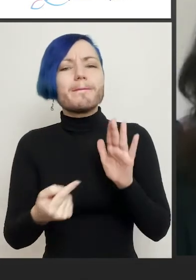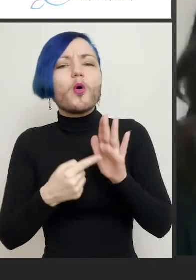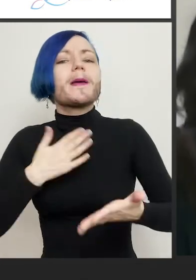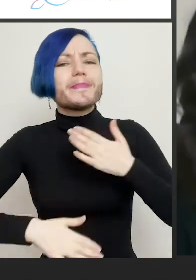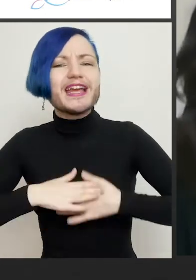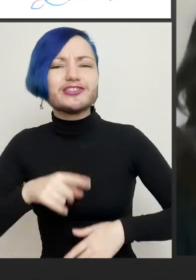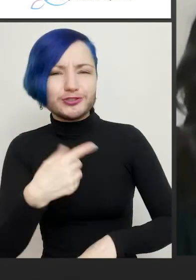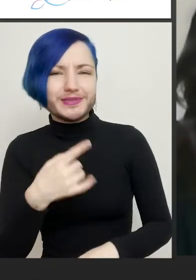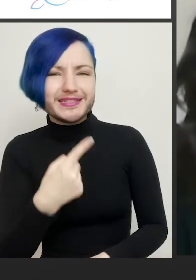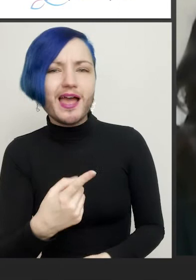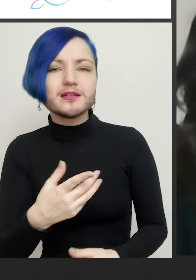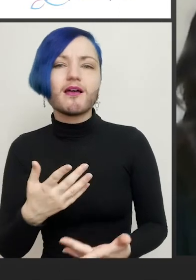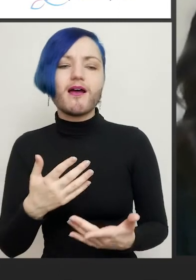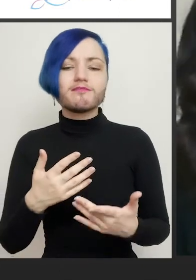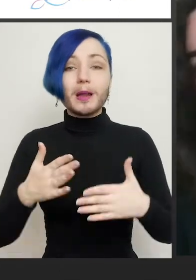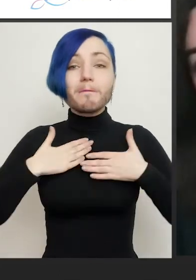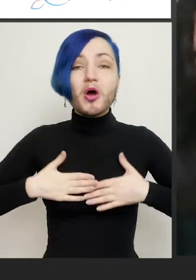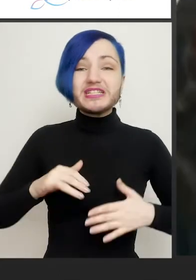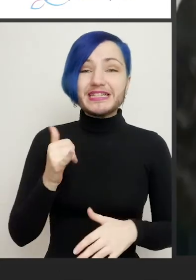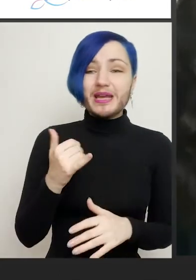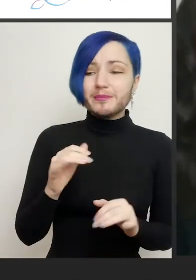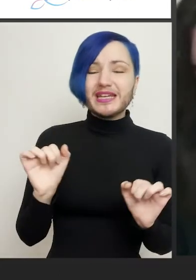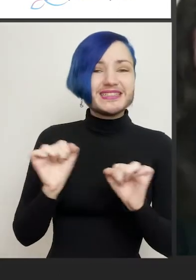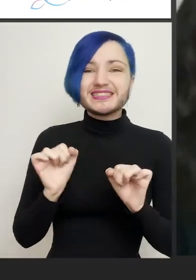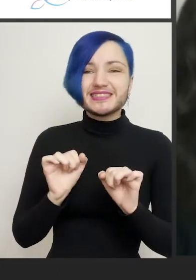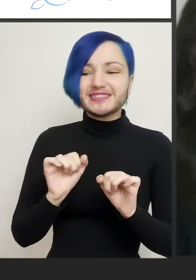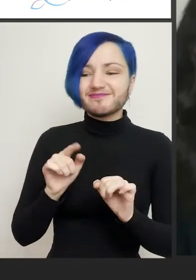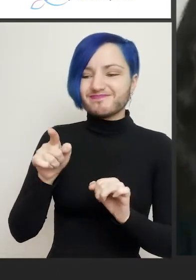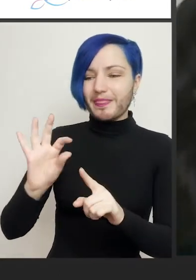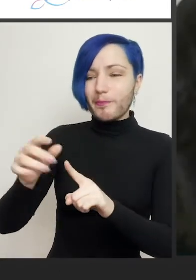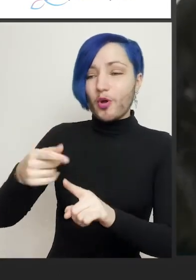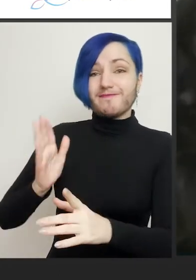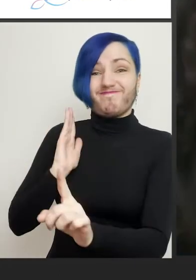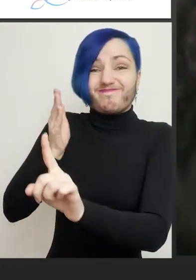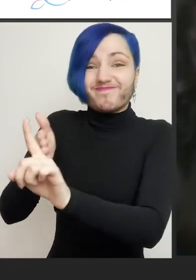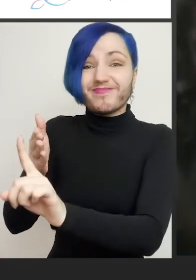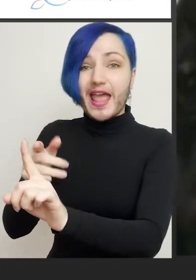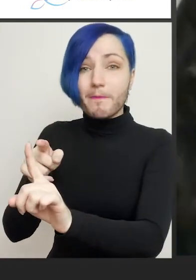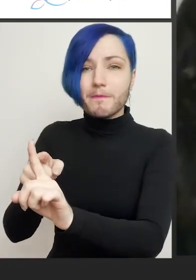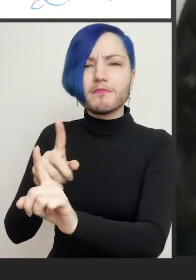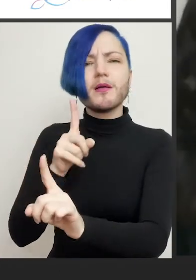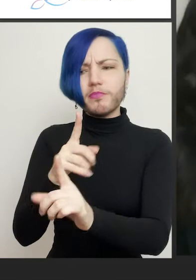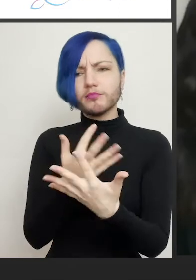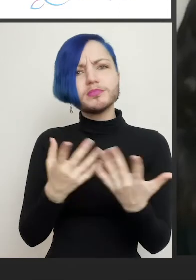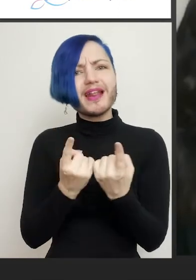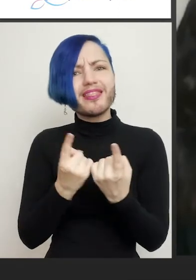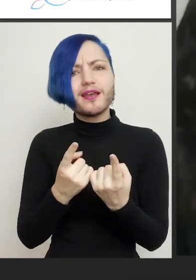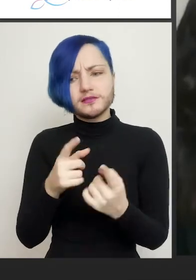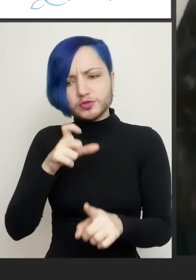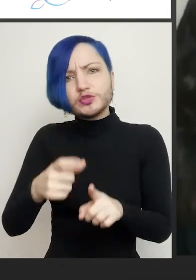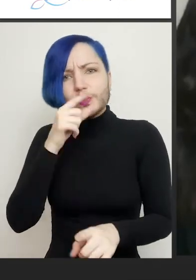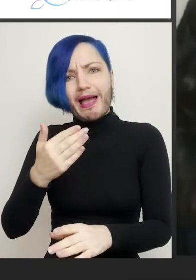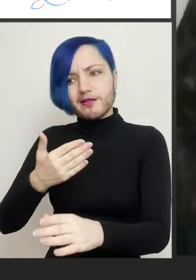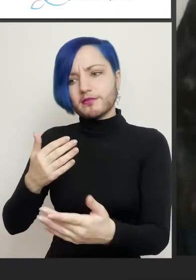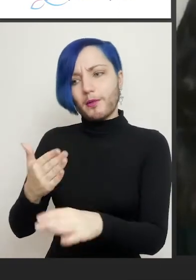And there's so much you can do to live and embrace you and figure yourself out. But I don't know, was there anything else that you felt that